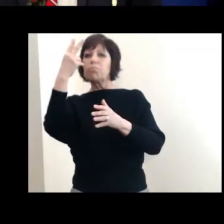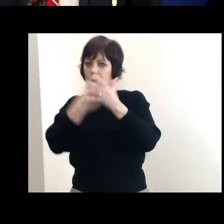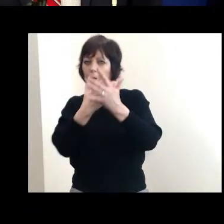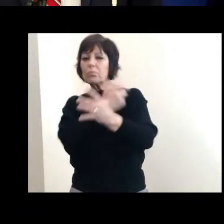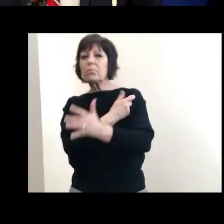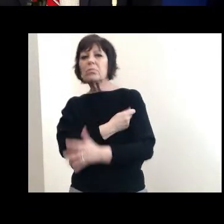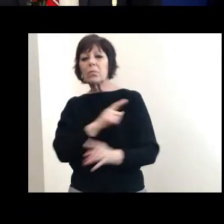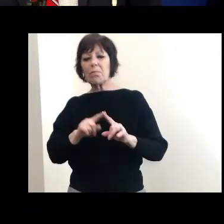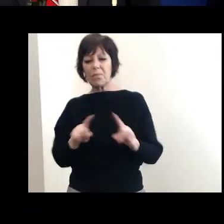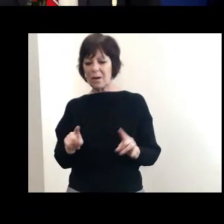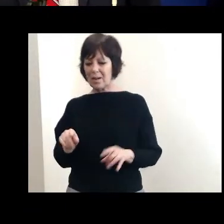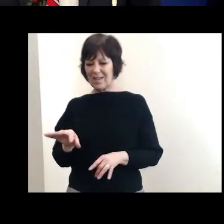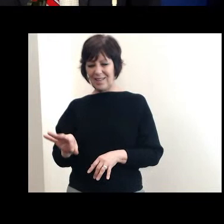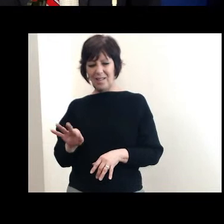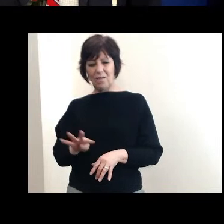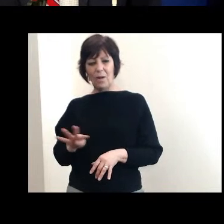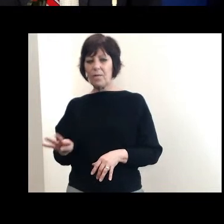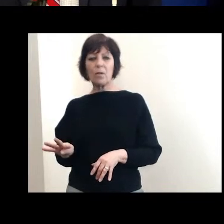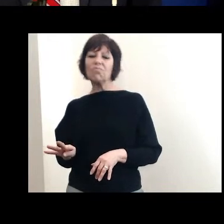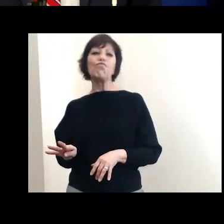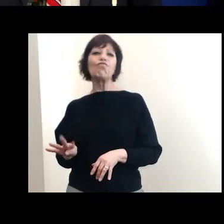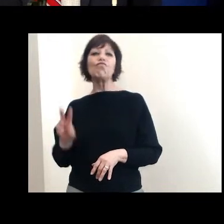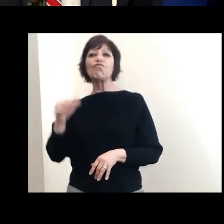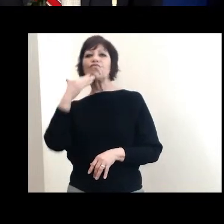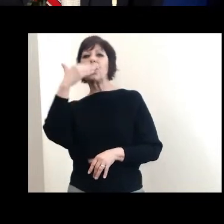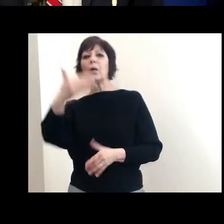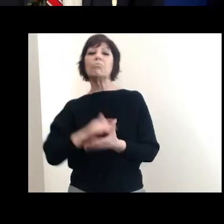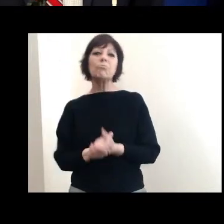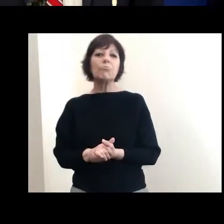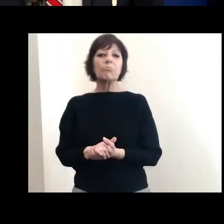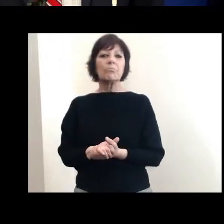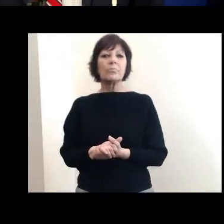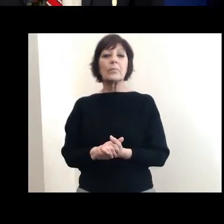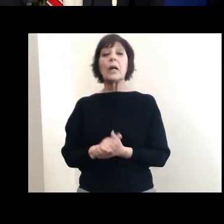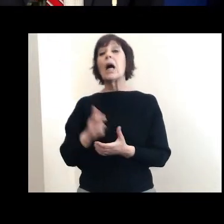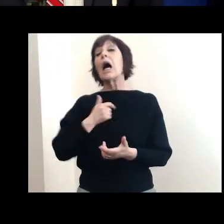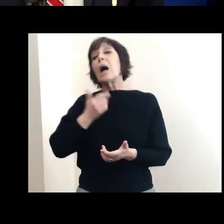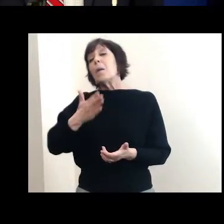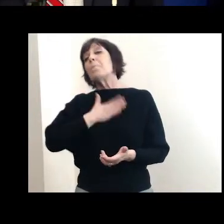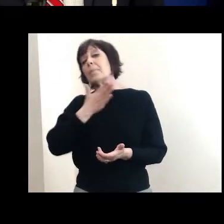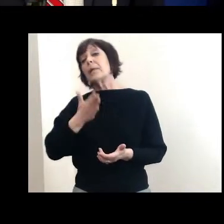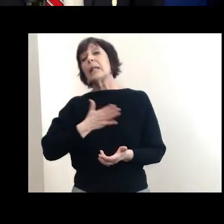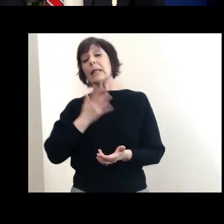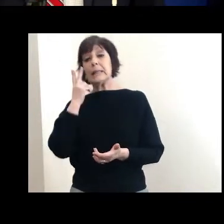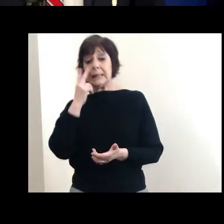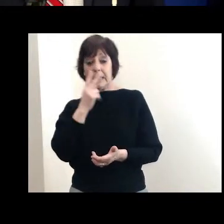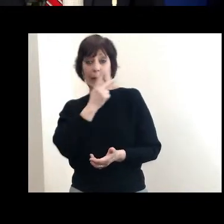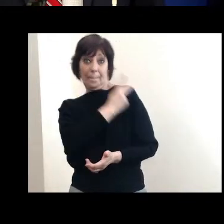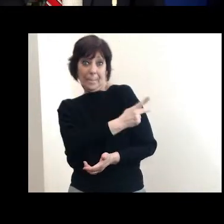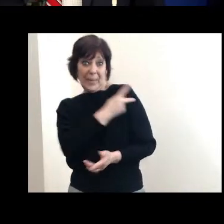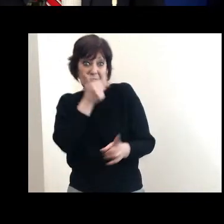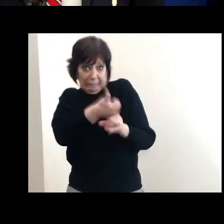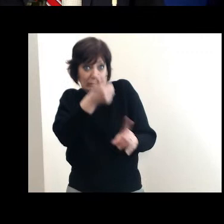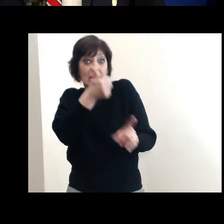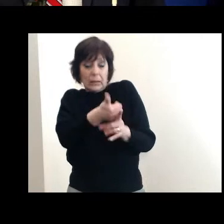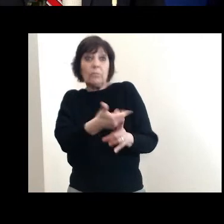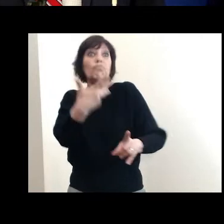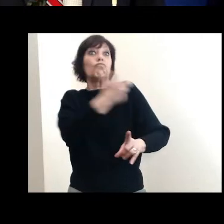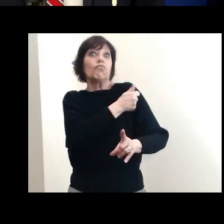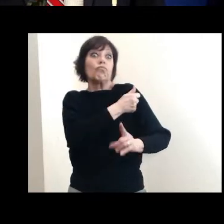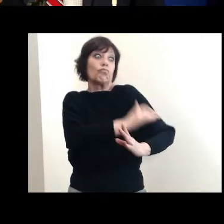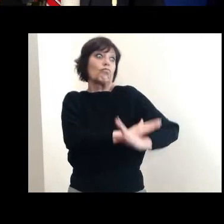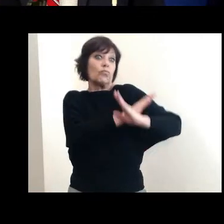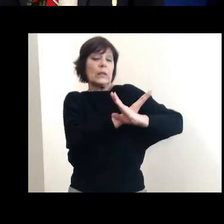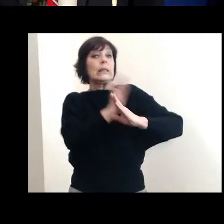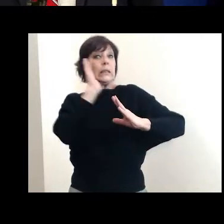but 944 adult care facility staff have declined it. So I'm glad to see that the patients are primarily getting the doses, and